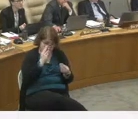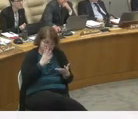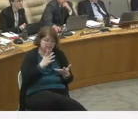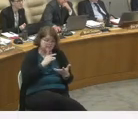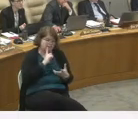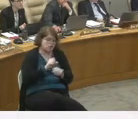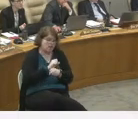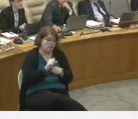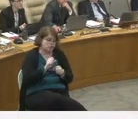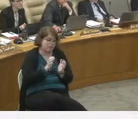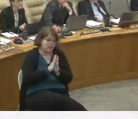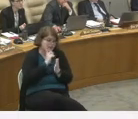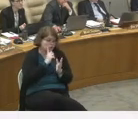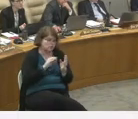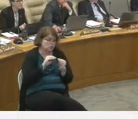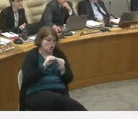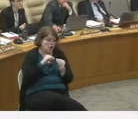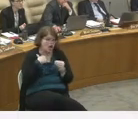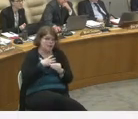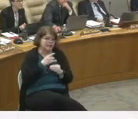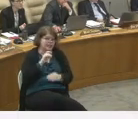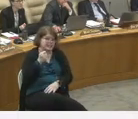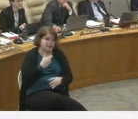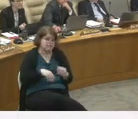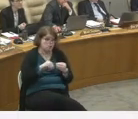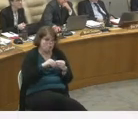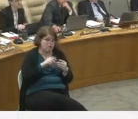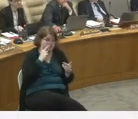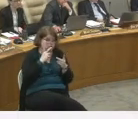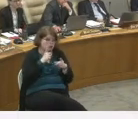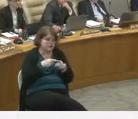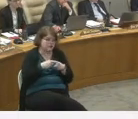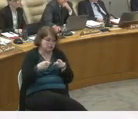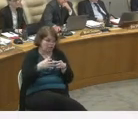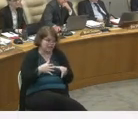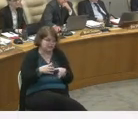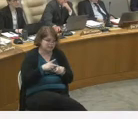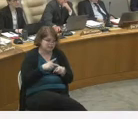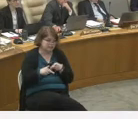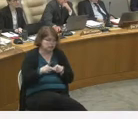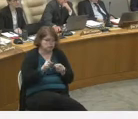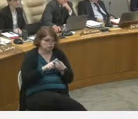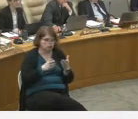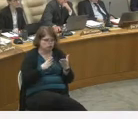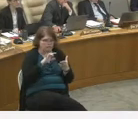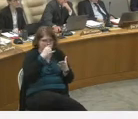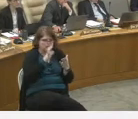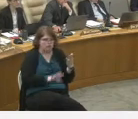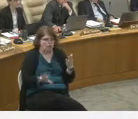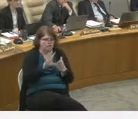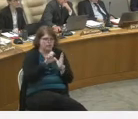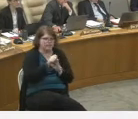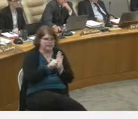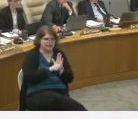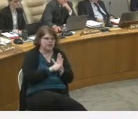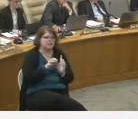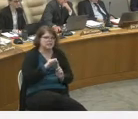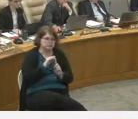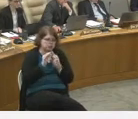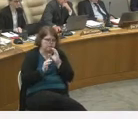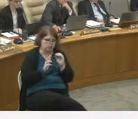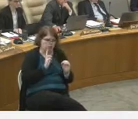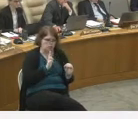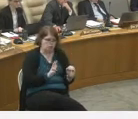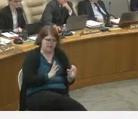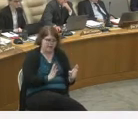going to ask for more I would like 10 more vision specialist professionals to serve kids across the state especially birth to